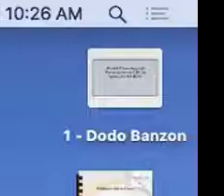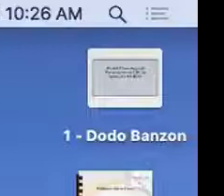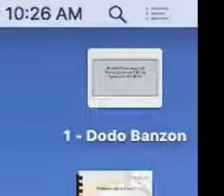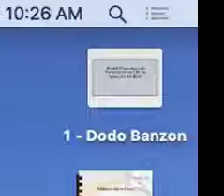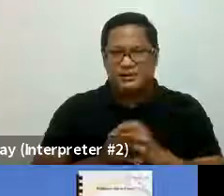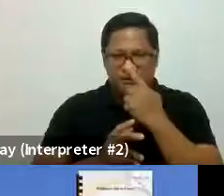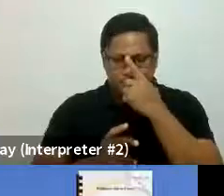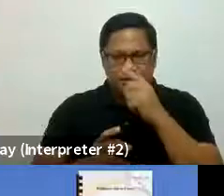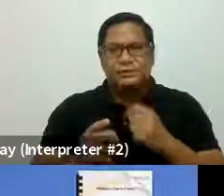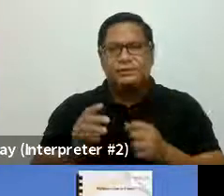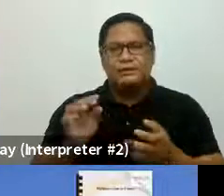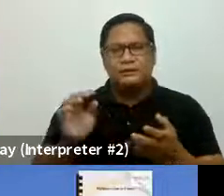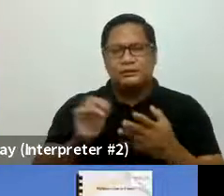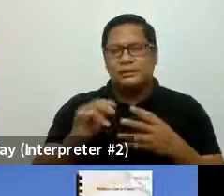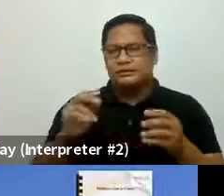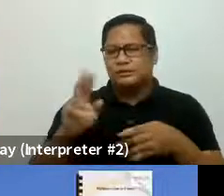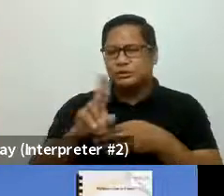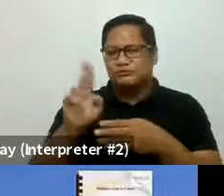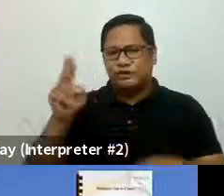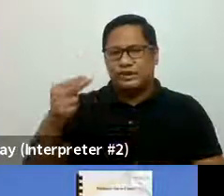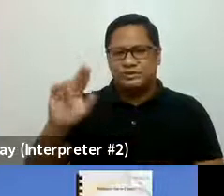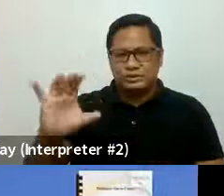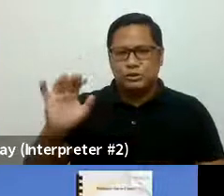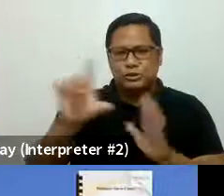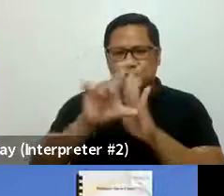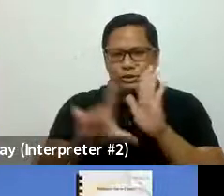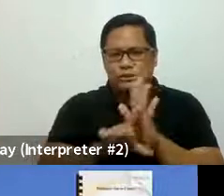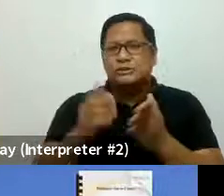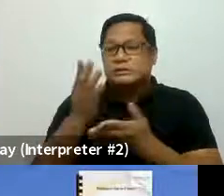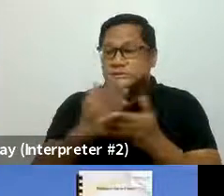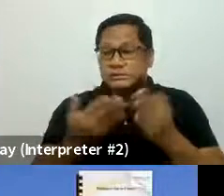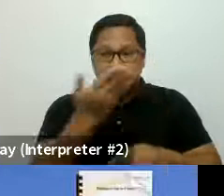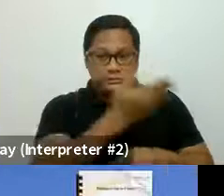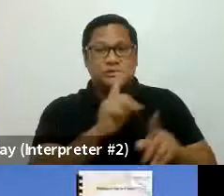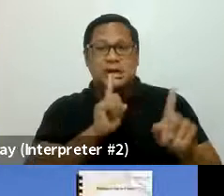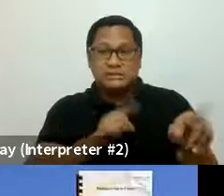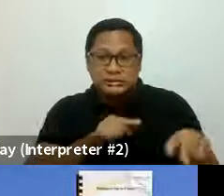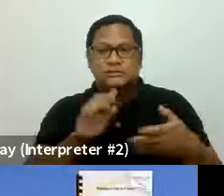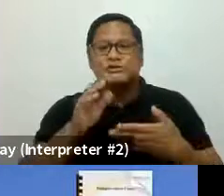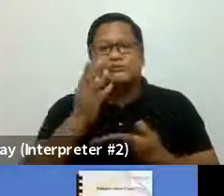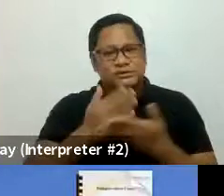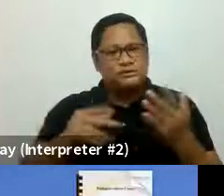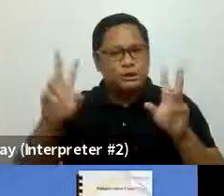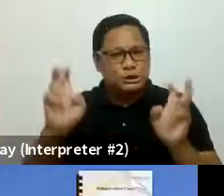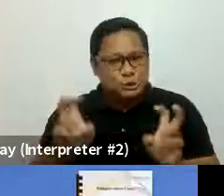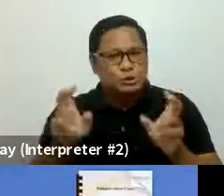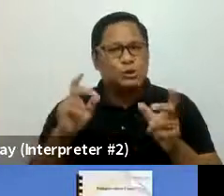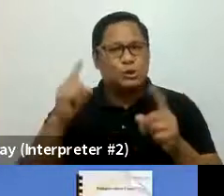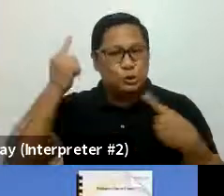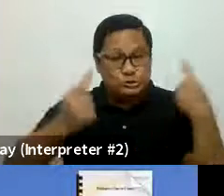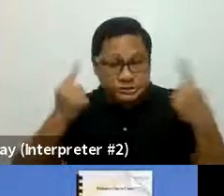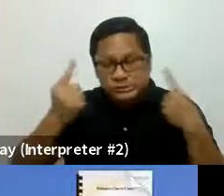are mandated by the UHC law. And I think some of this actually answers to some of the issues or